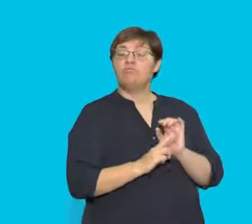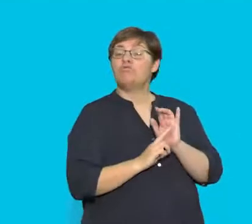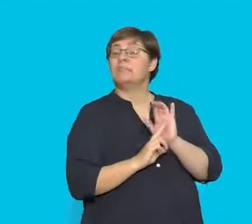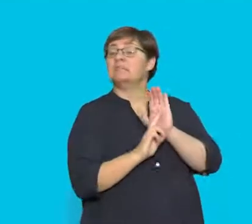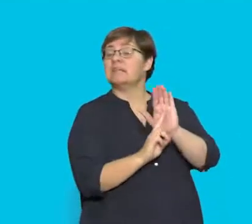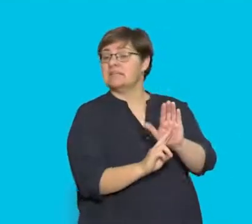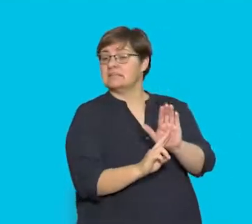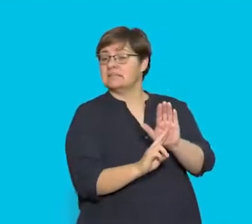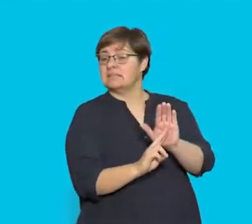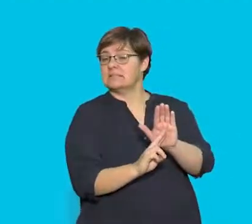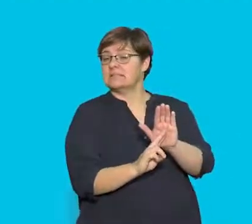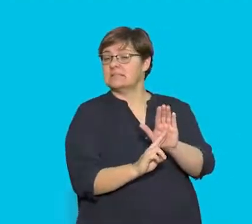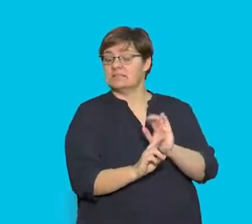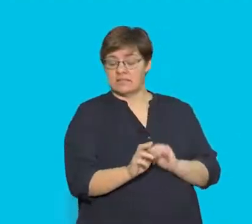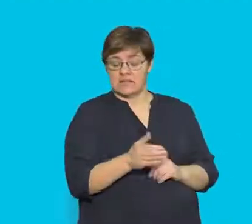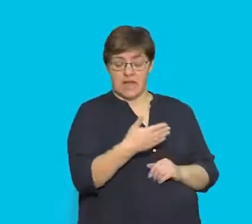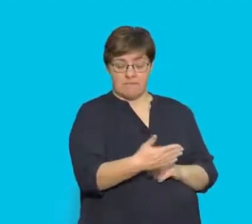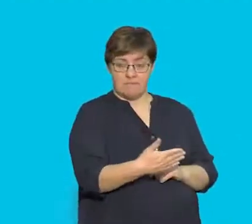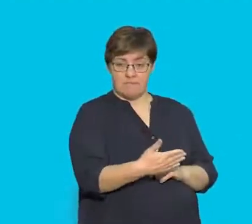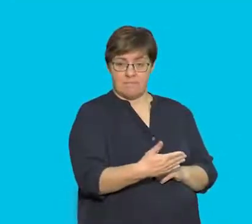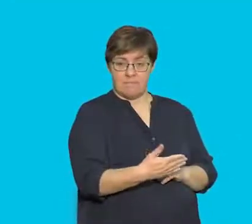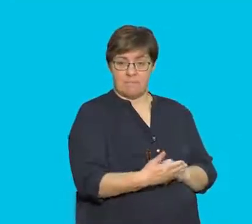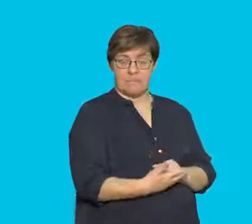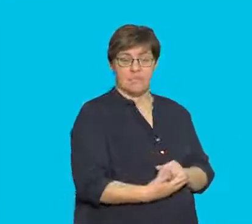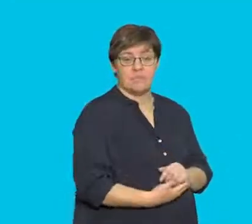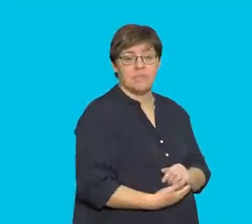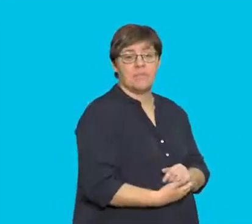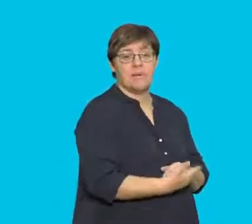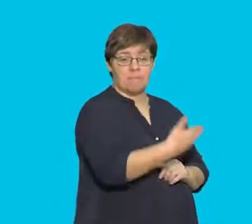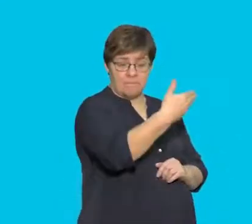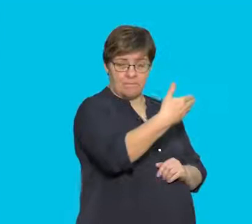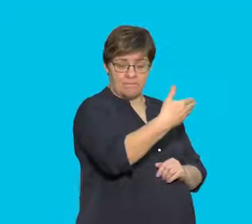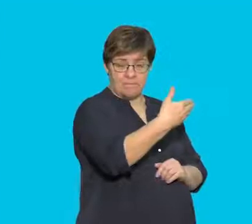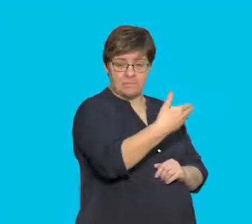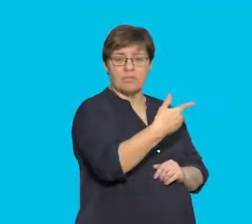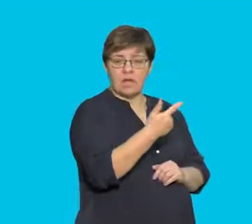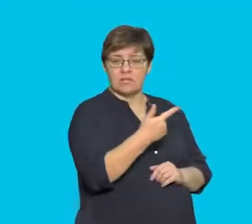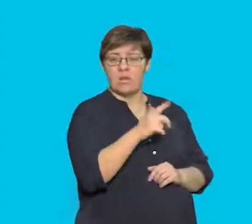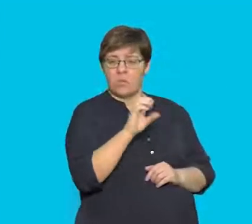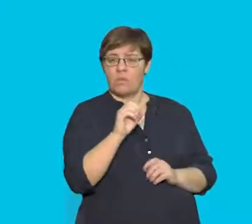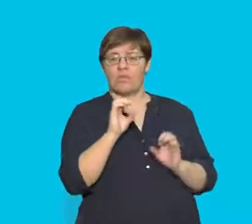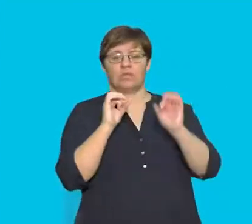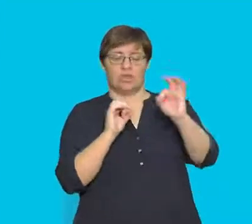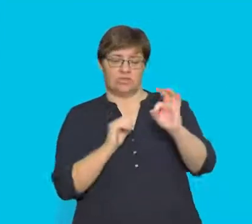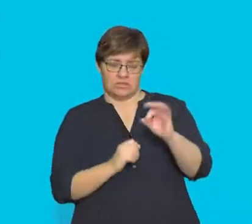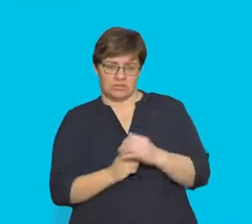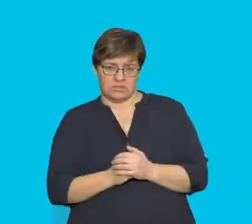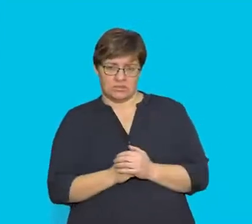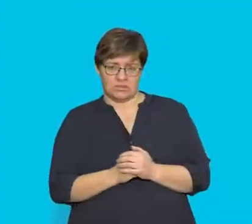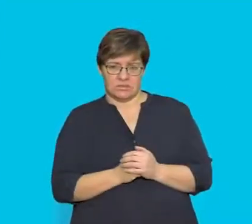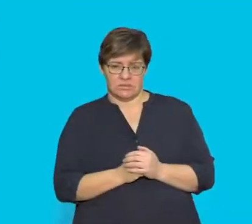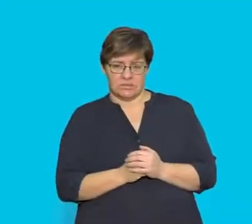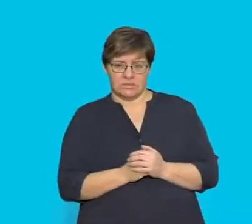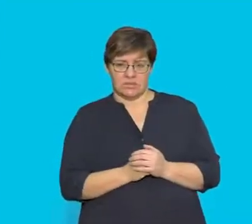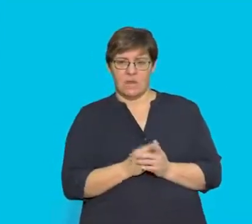represented the direction of the current in that position as a loop with a dot in the middle.